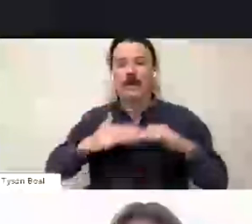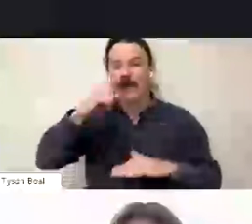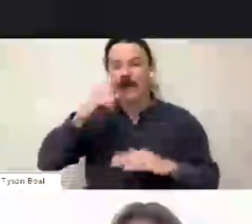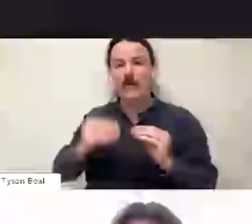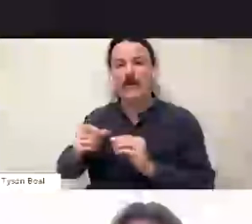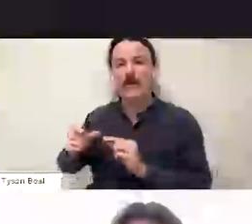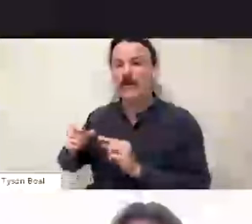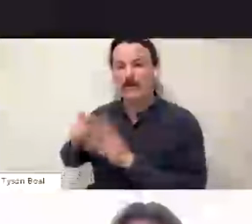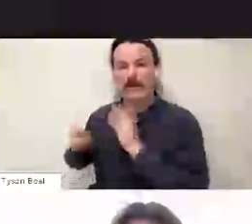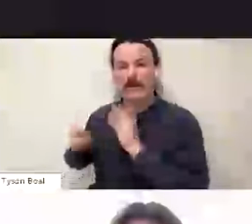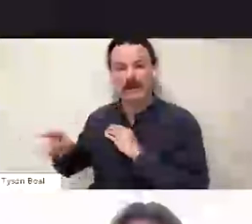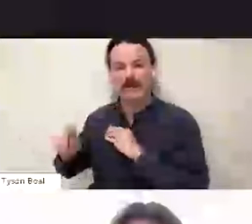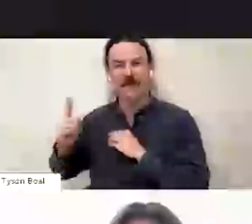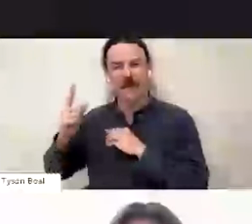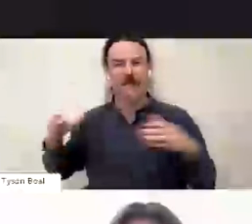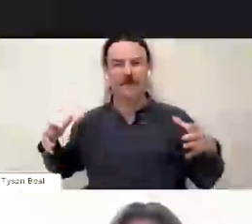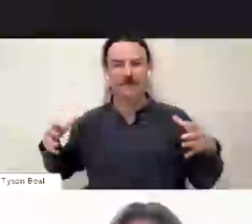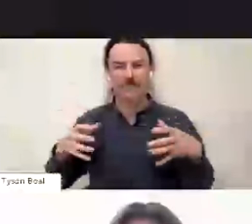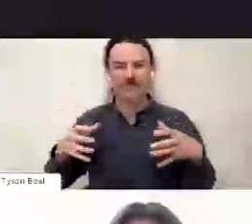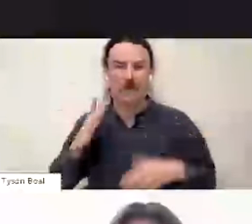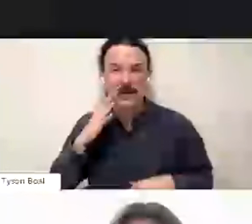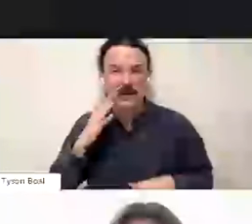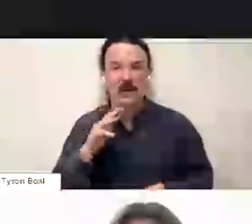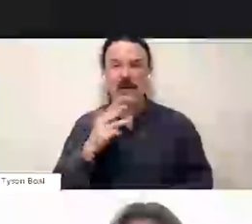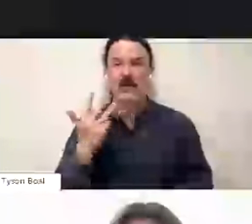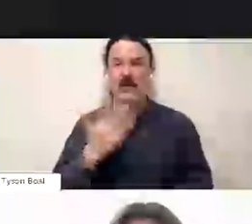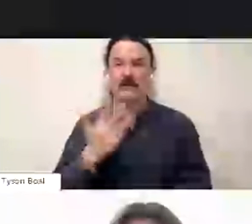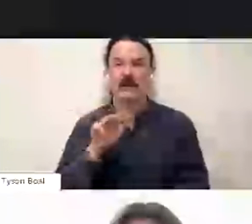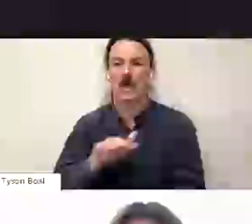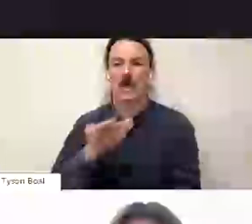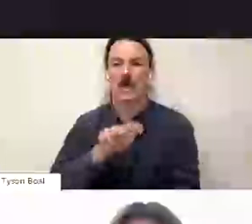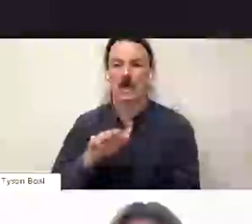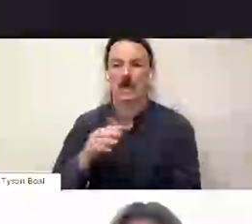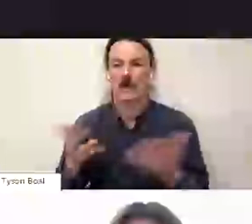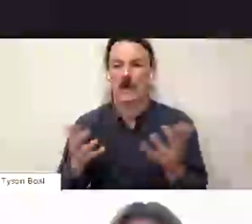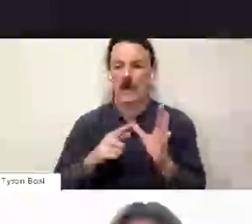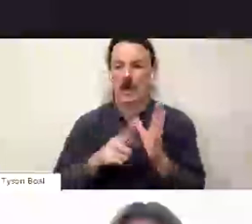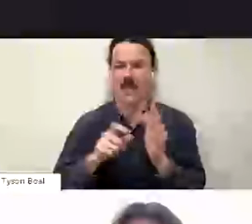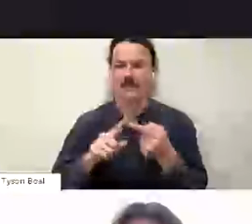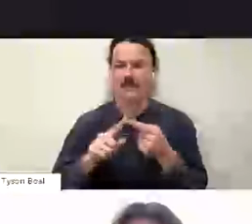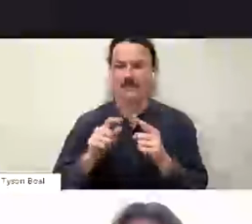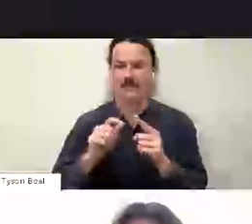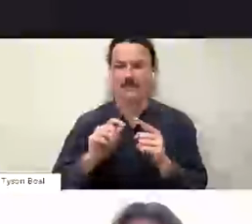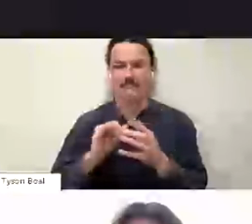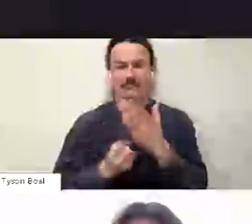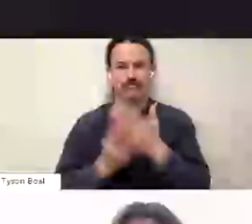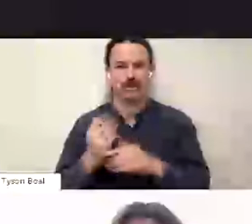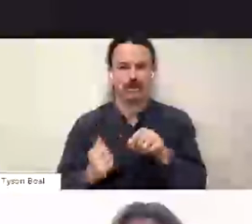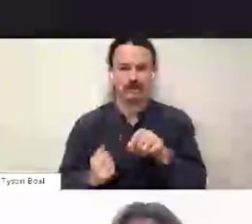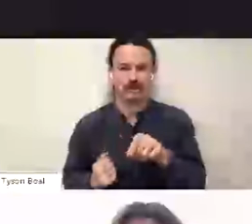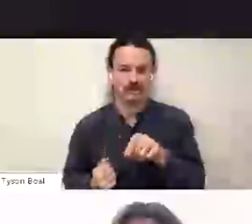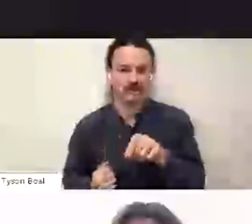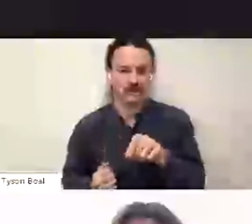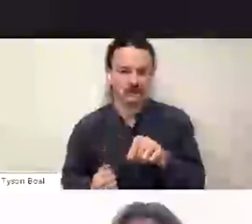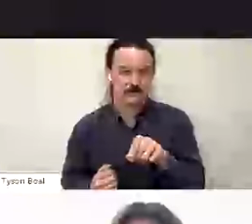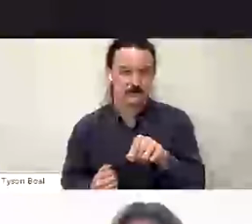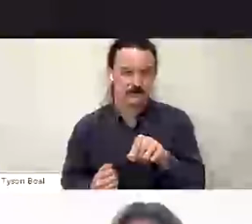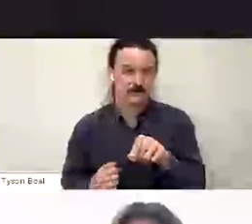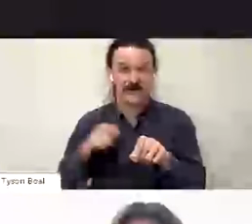in 1999. At that gathering, every jurisdiction sent a male and female